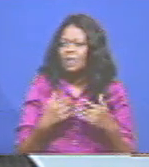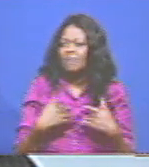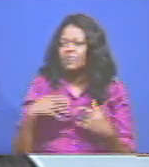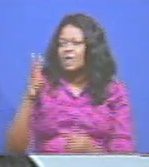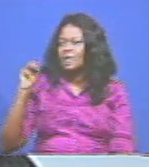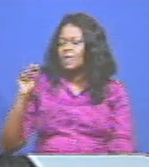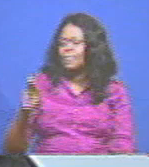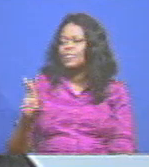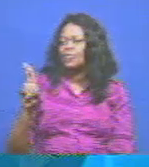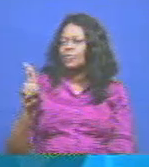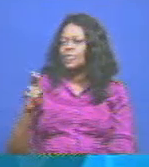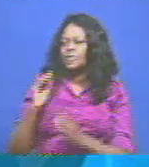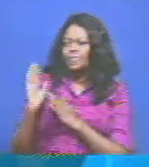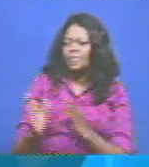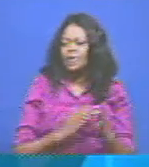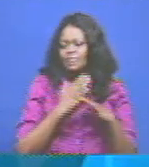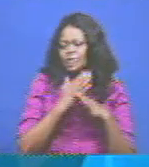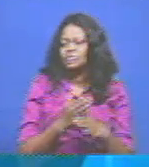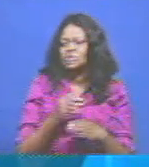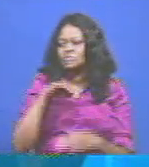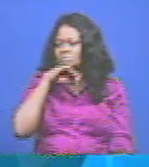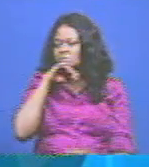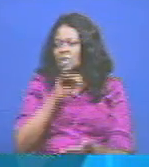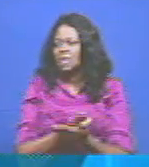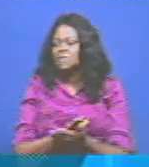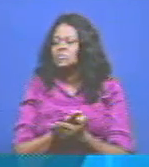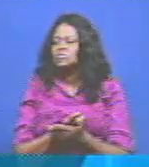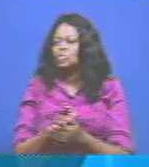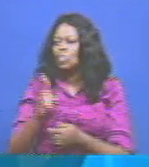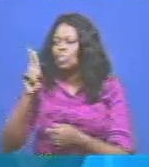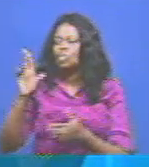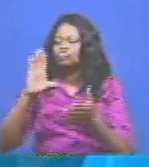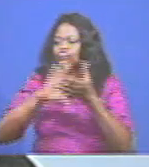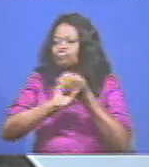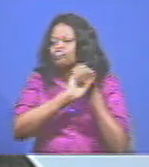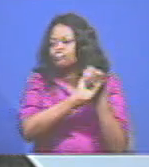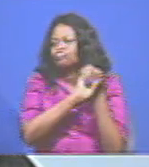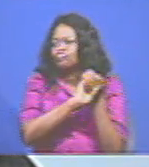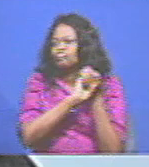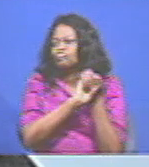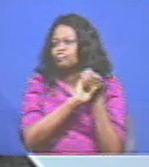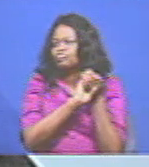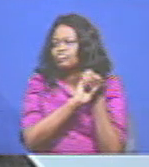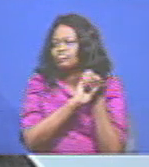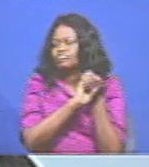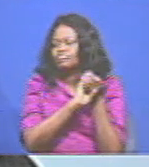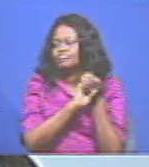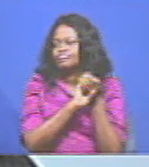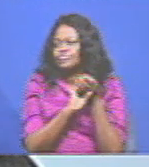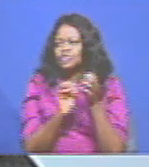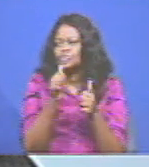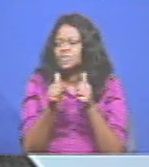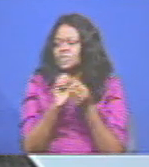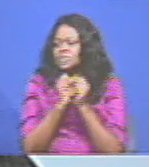the arrangement between Raila and the handshake between Raila and President Uhuru, yes. which changed